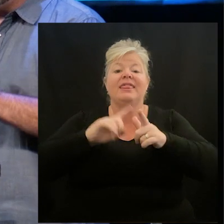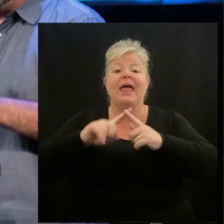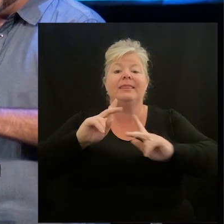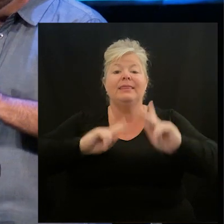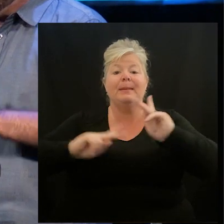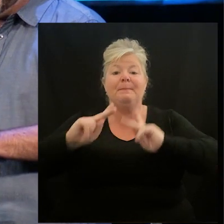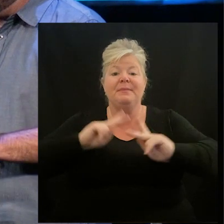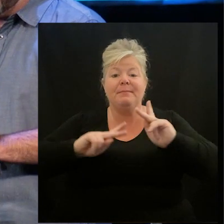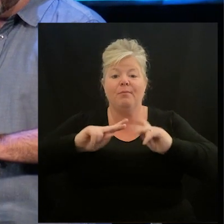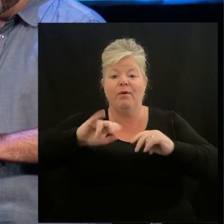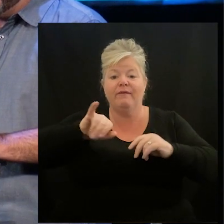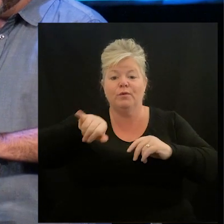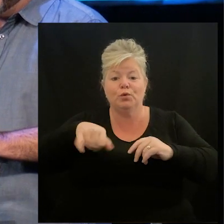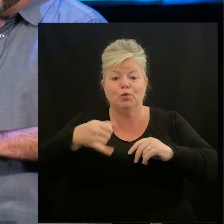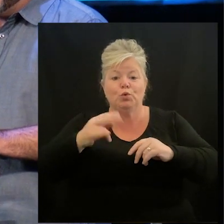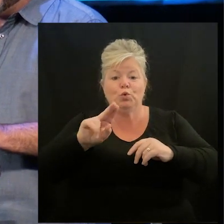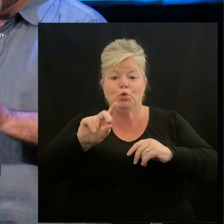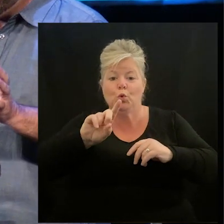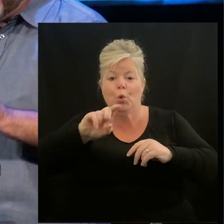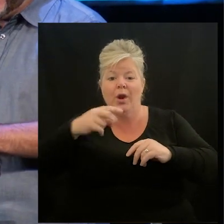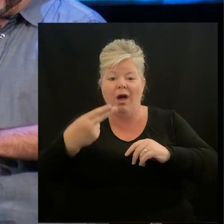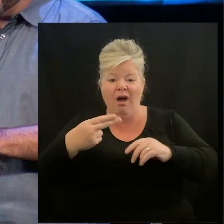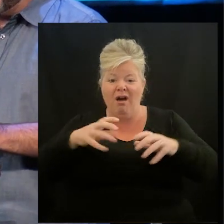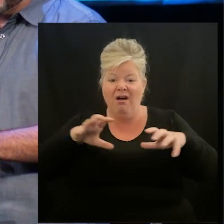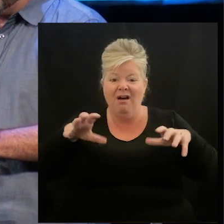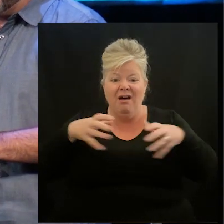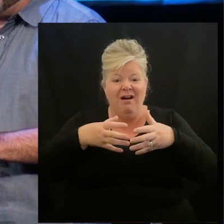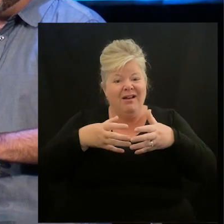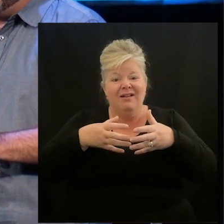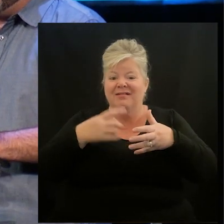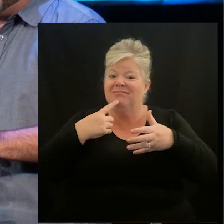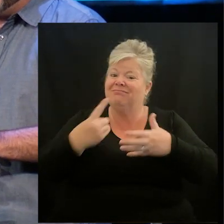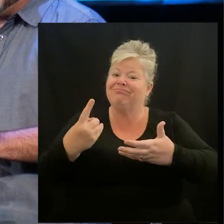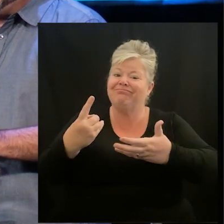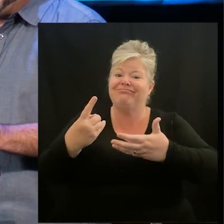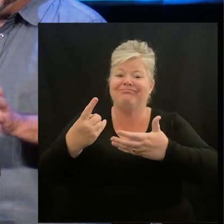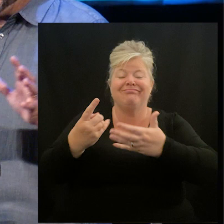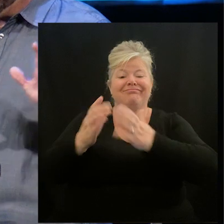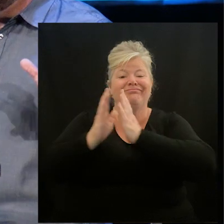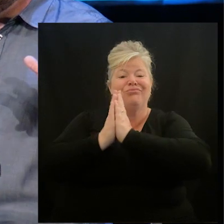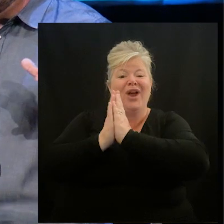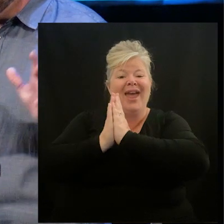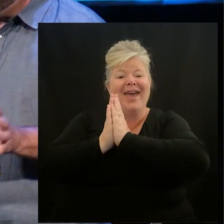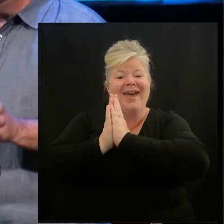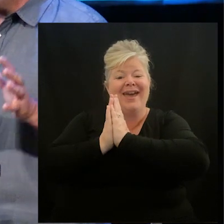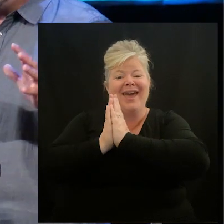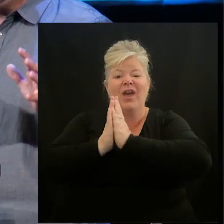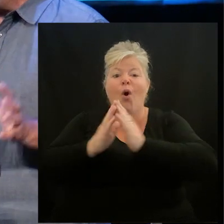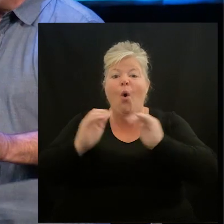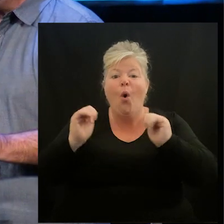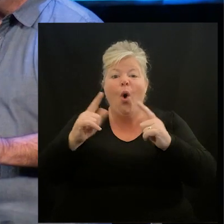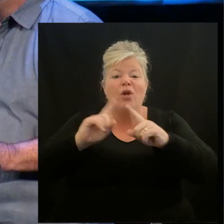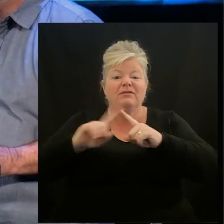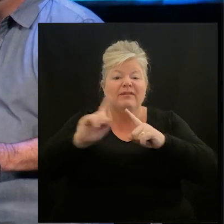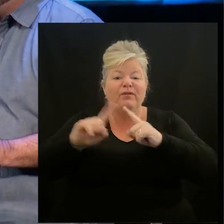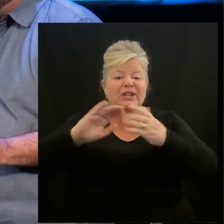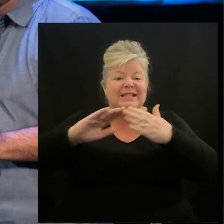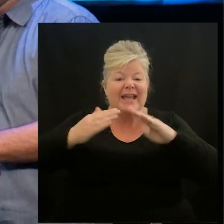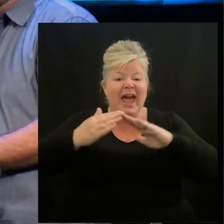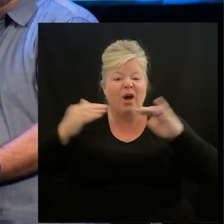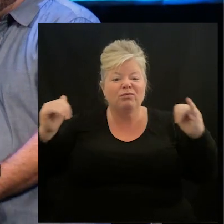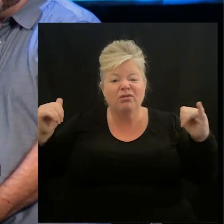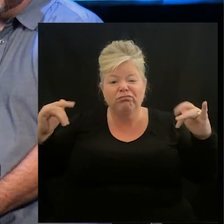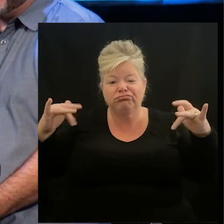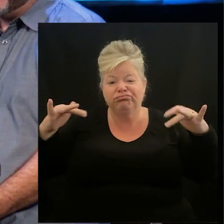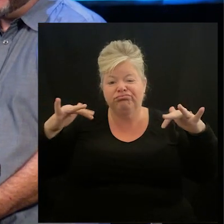of Judah came together to seek help from the Lord. Indeed, they came from every town